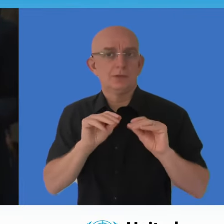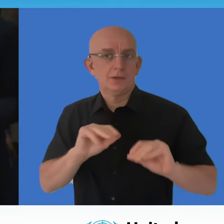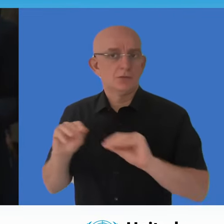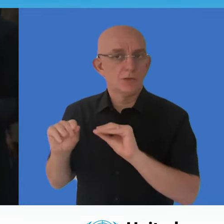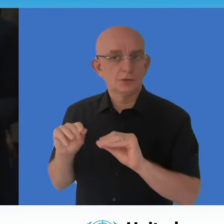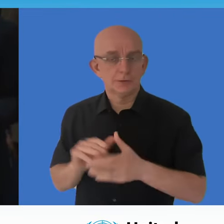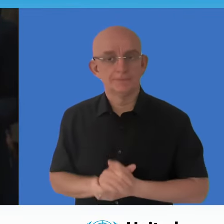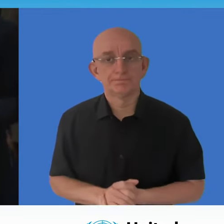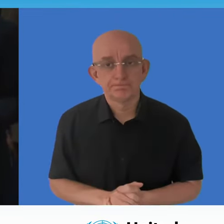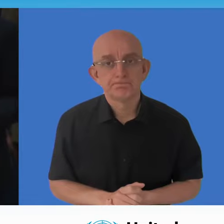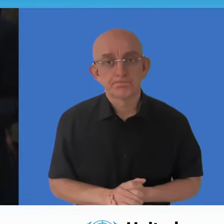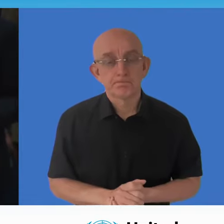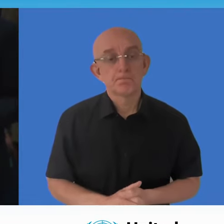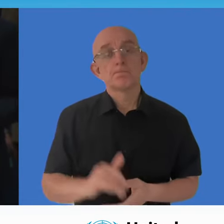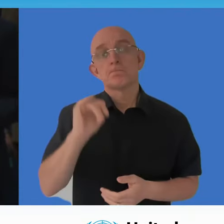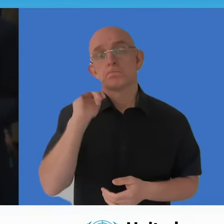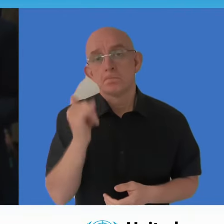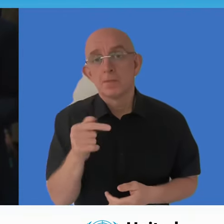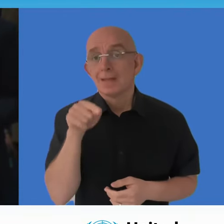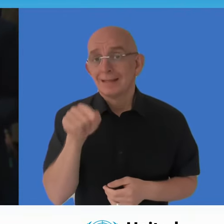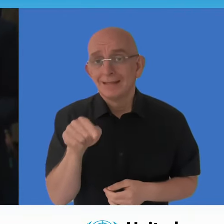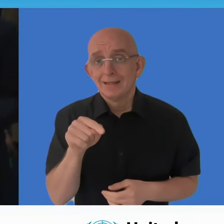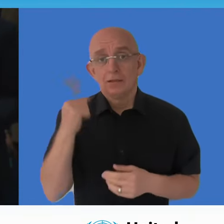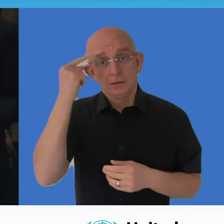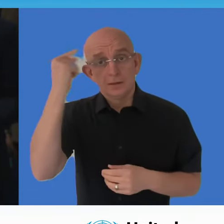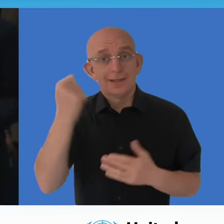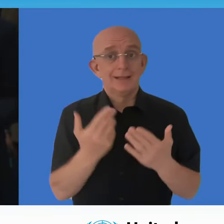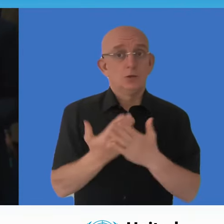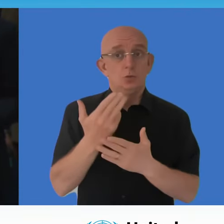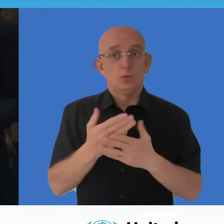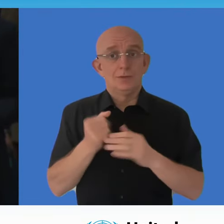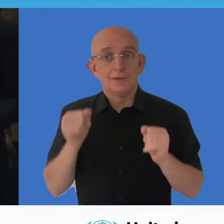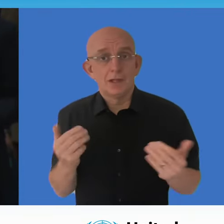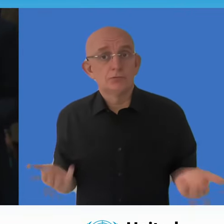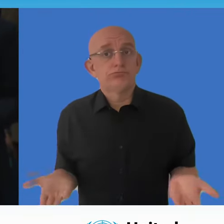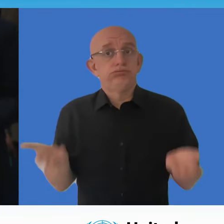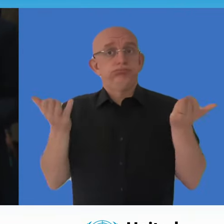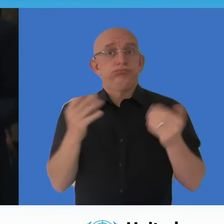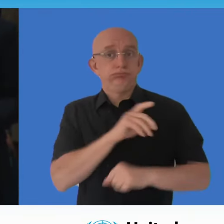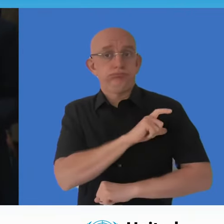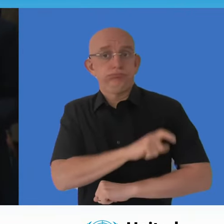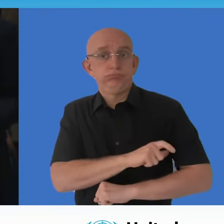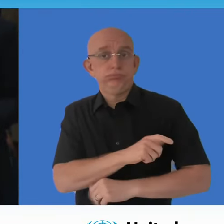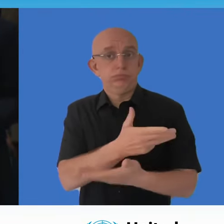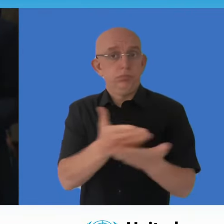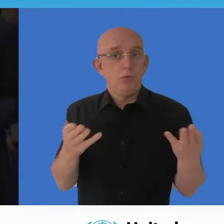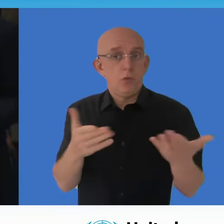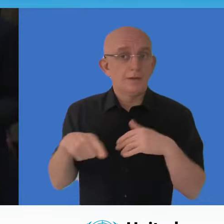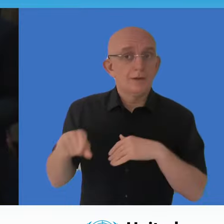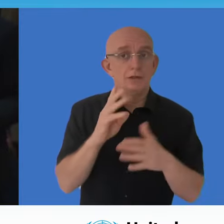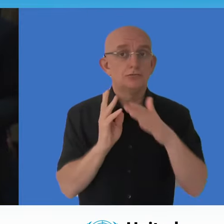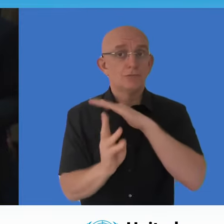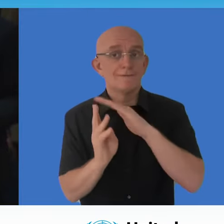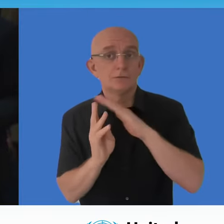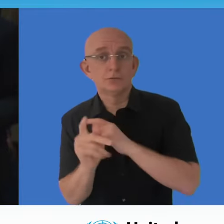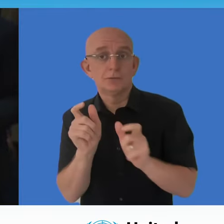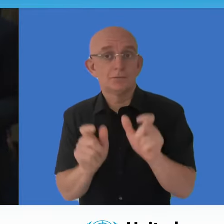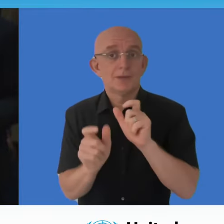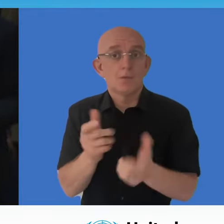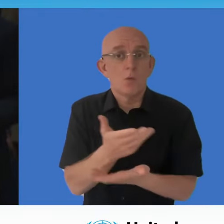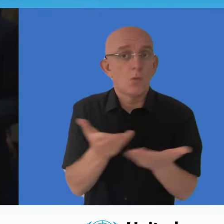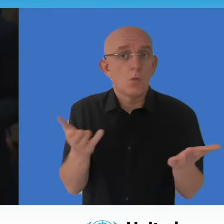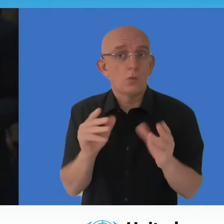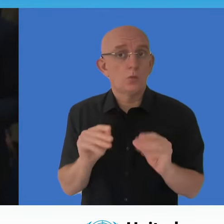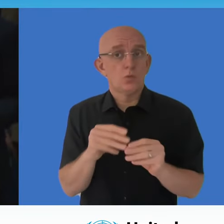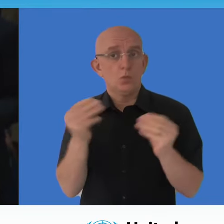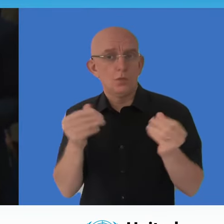of refugee communities and amplify the voices of young people? Could you share a few examples where such approaches